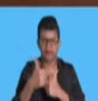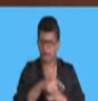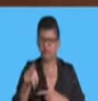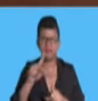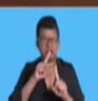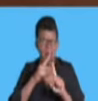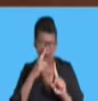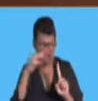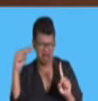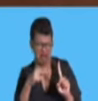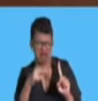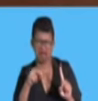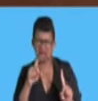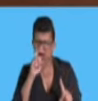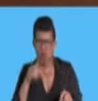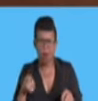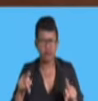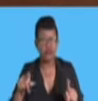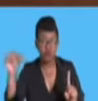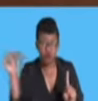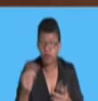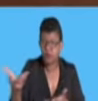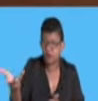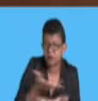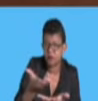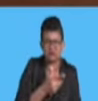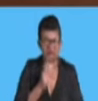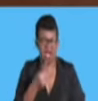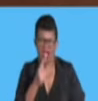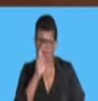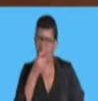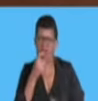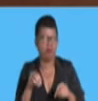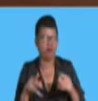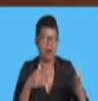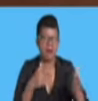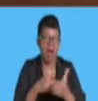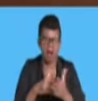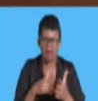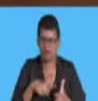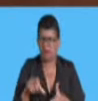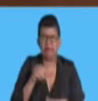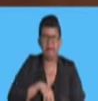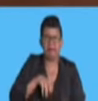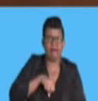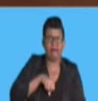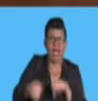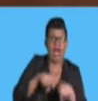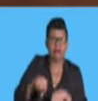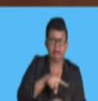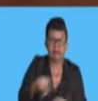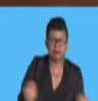with the public and result in a media that is fearful during the writ period. Same laws in